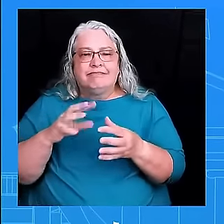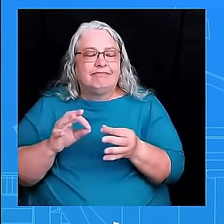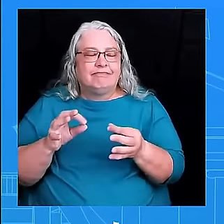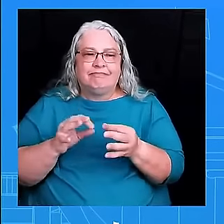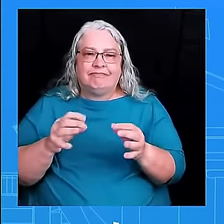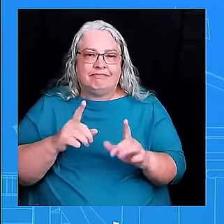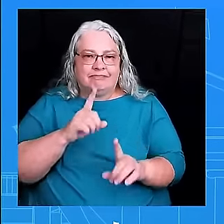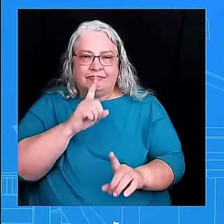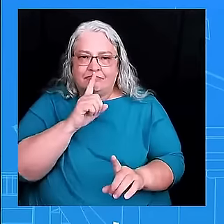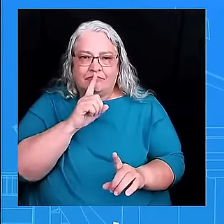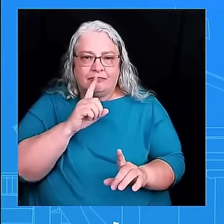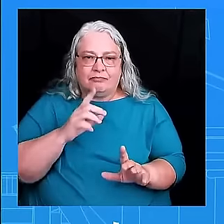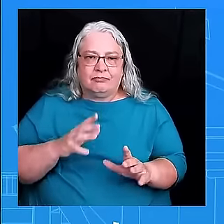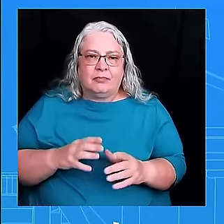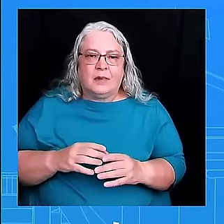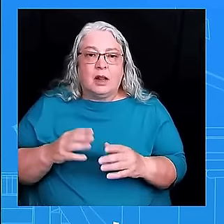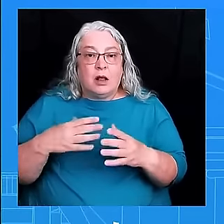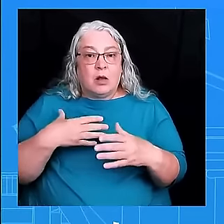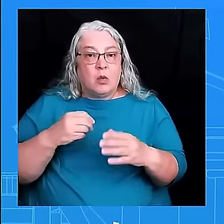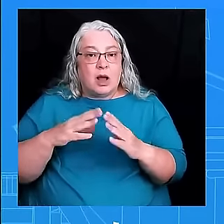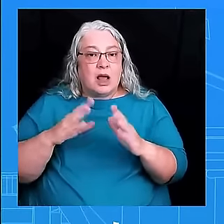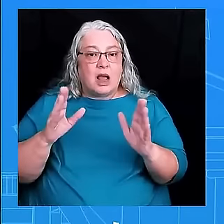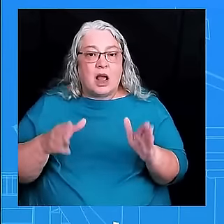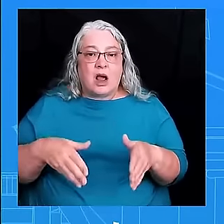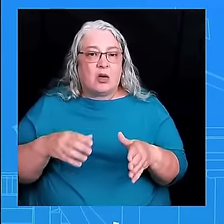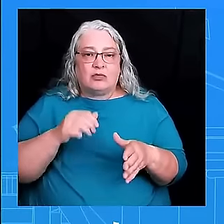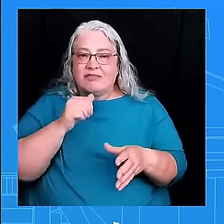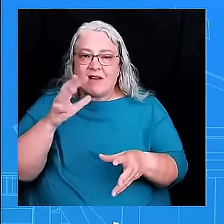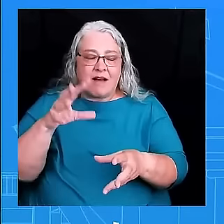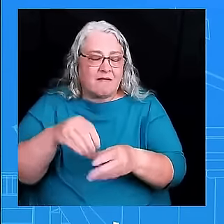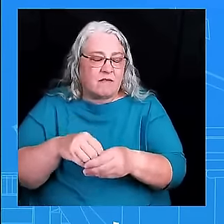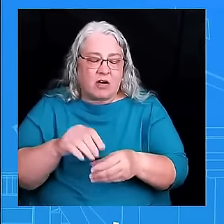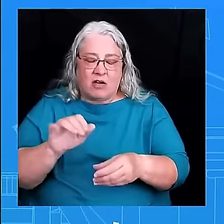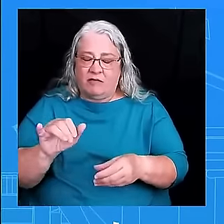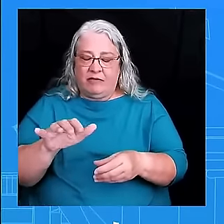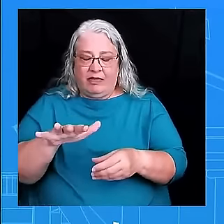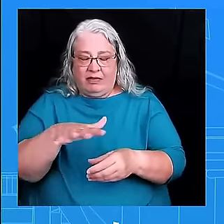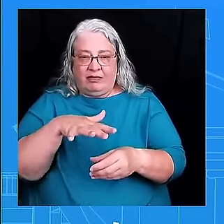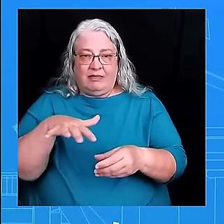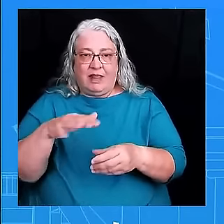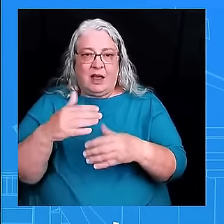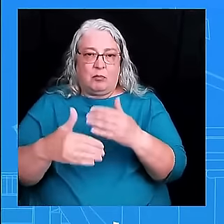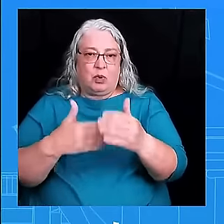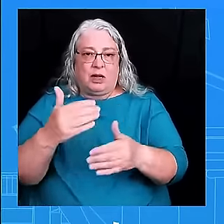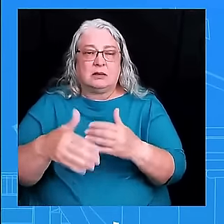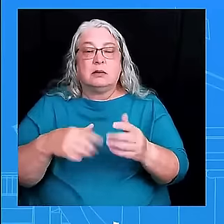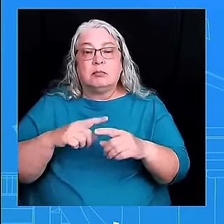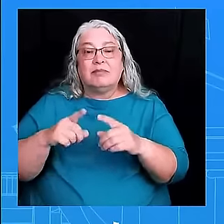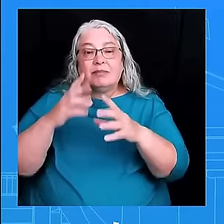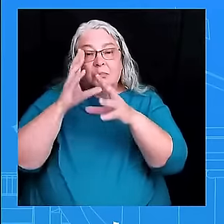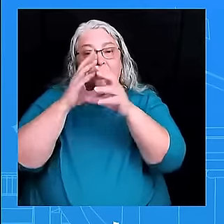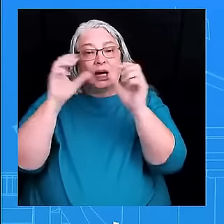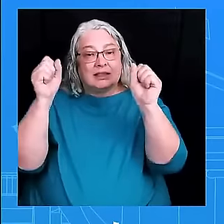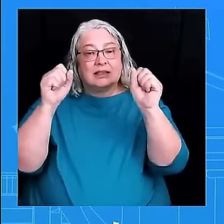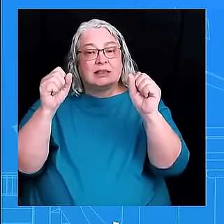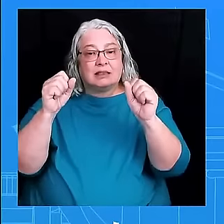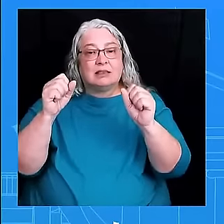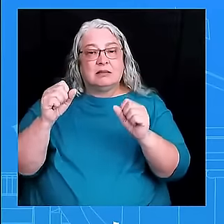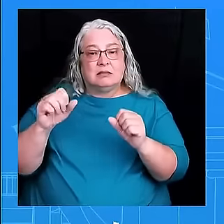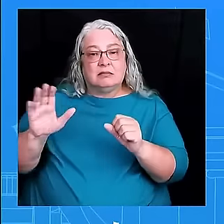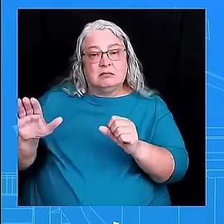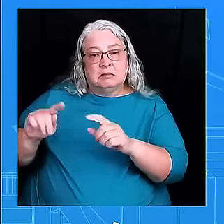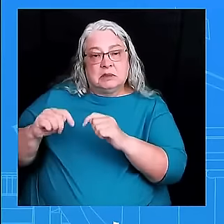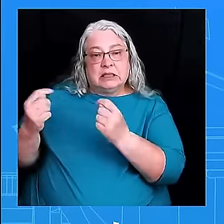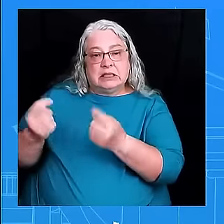in this process. And the president directed his team to consult as appropriate with officials and lawyers and Department of